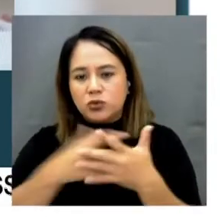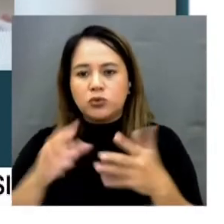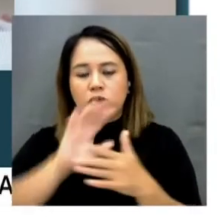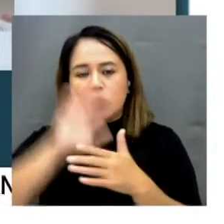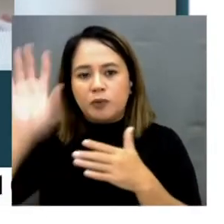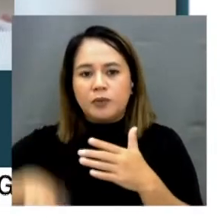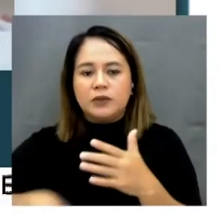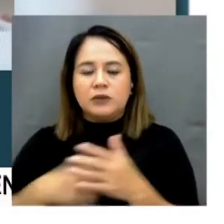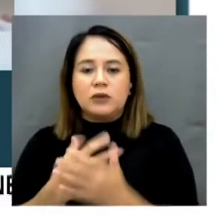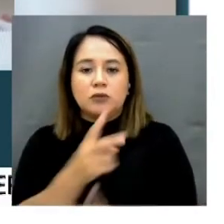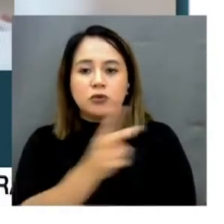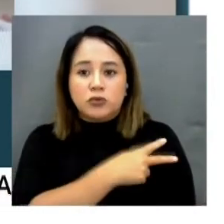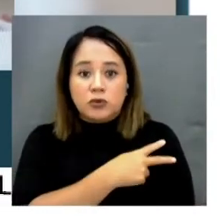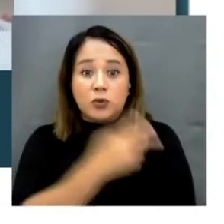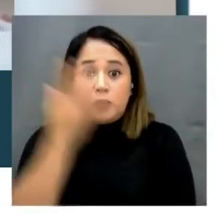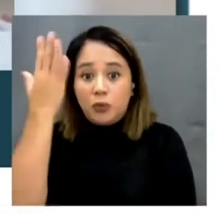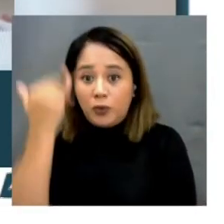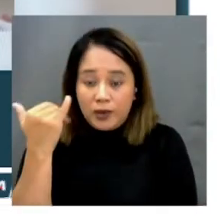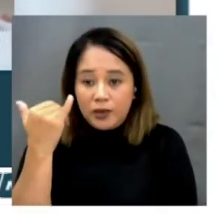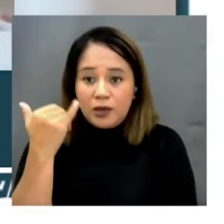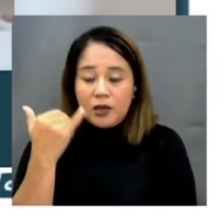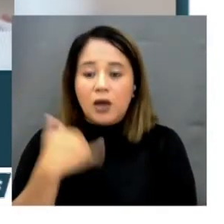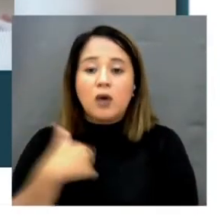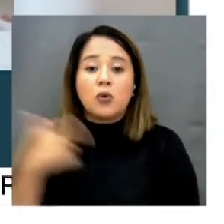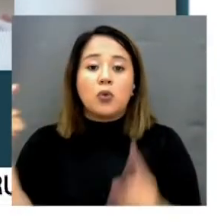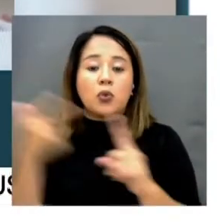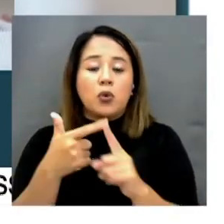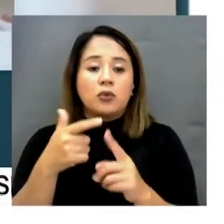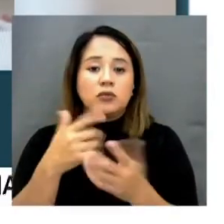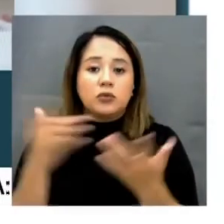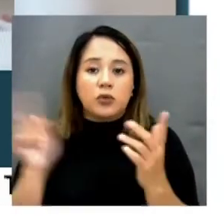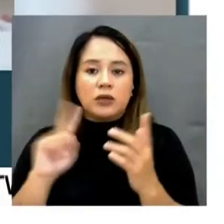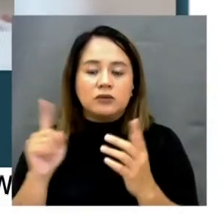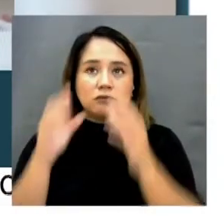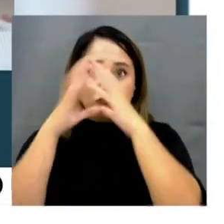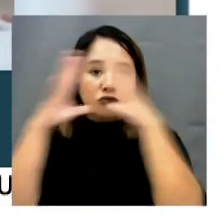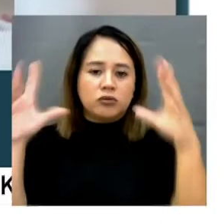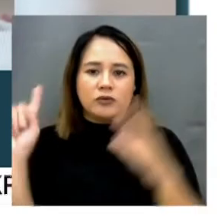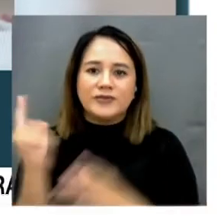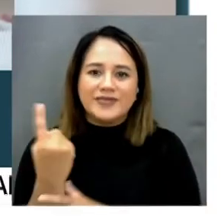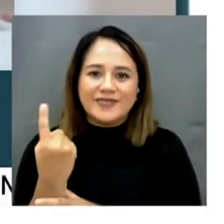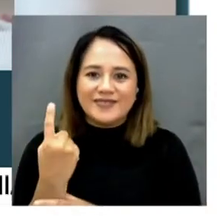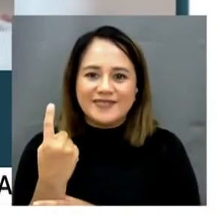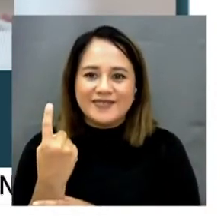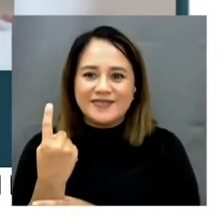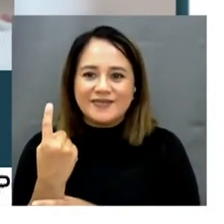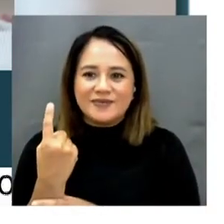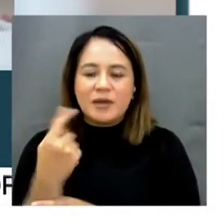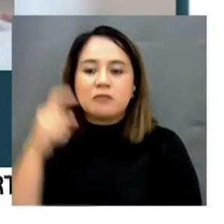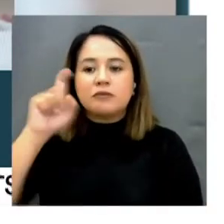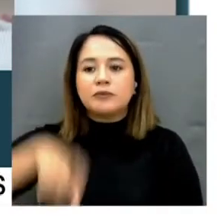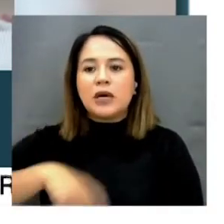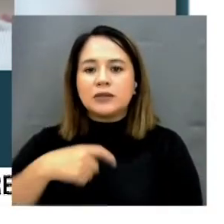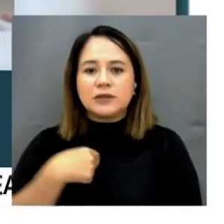booster, because a goal with the timeline is just a dream. I mean,